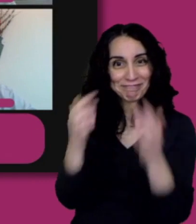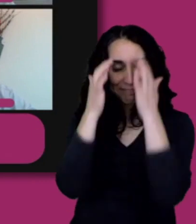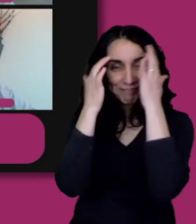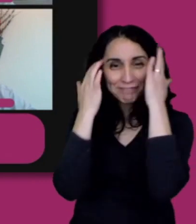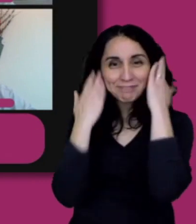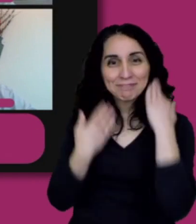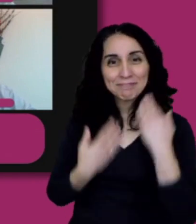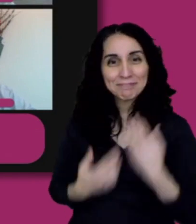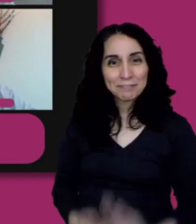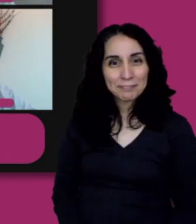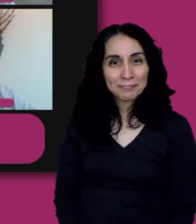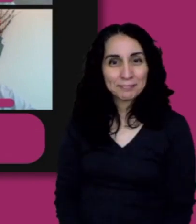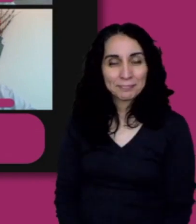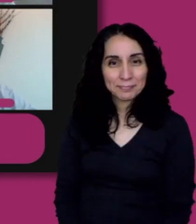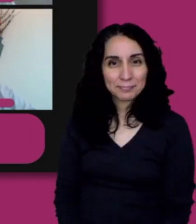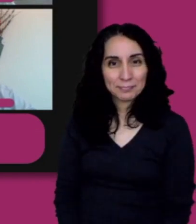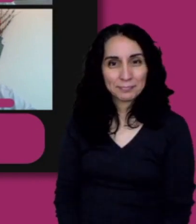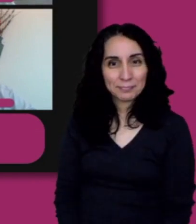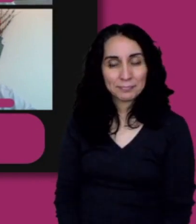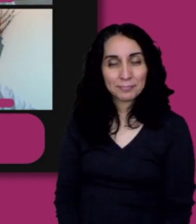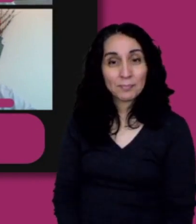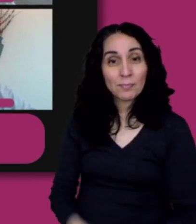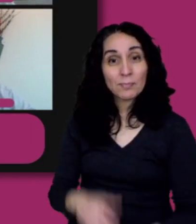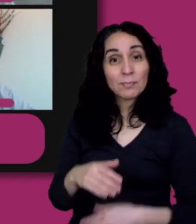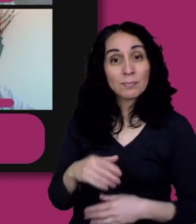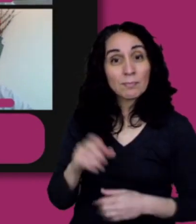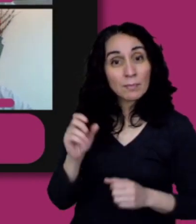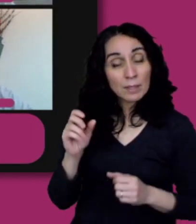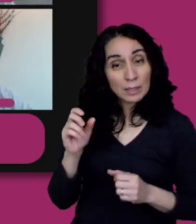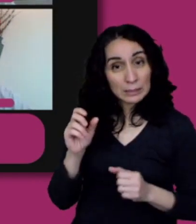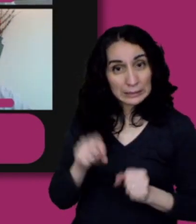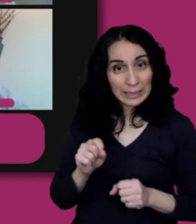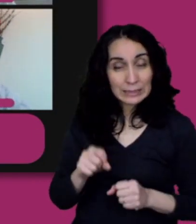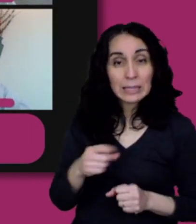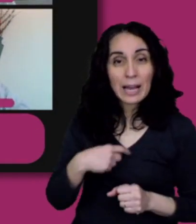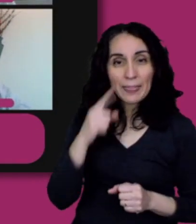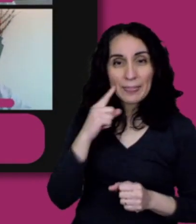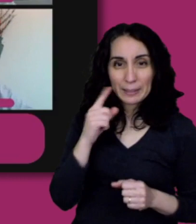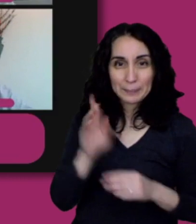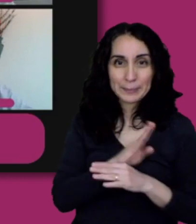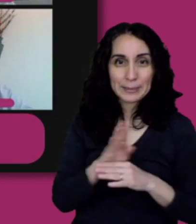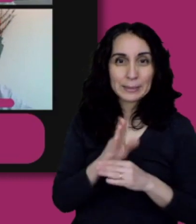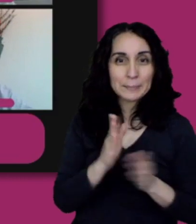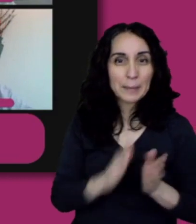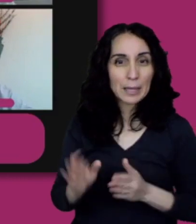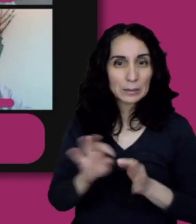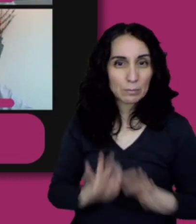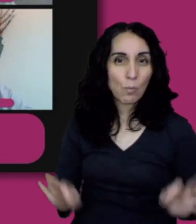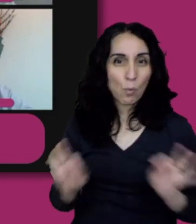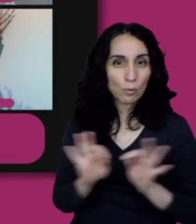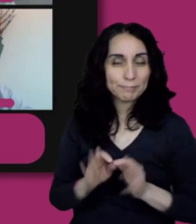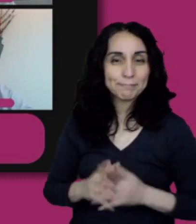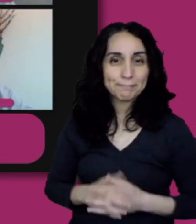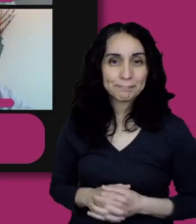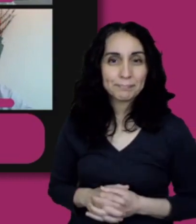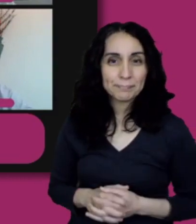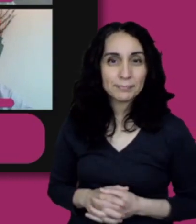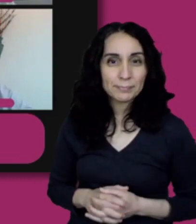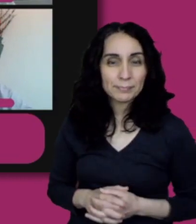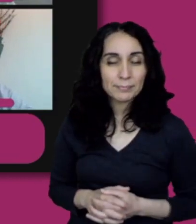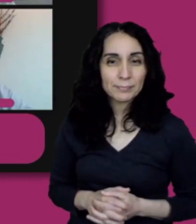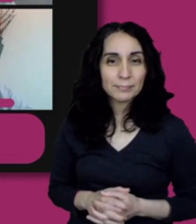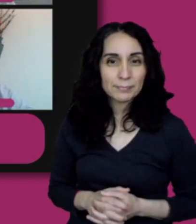to take that question. I don't know, Jason or Nancy. Sure. Yeah, I definitely think a business plan is important.